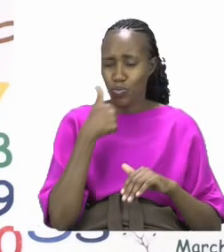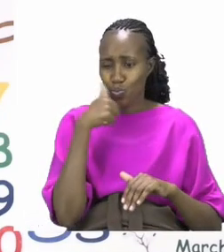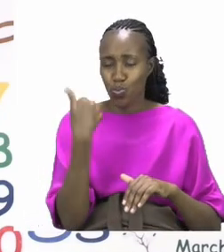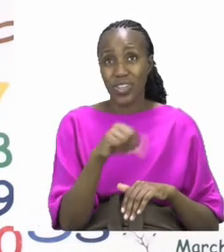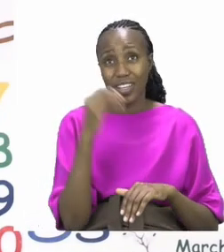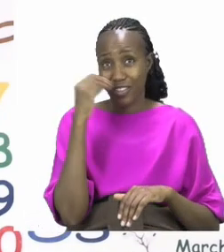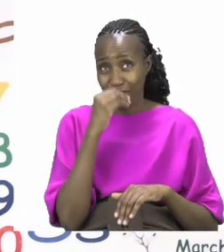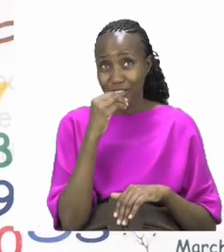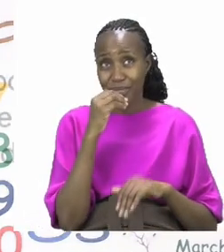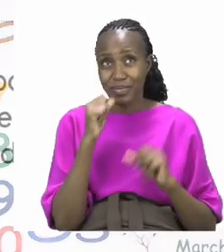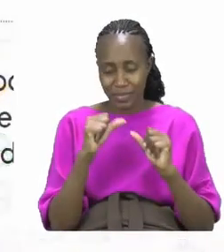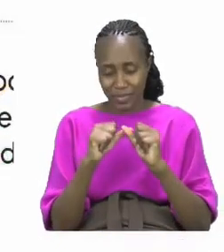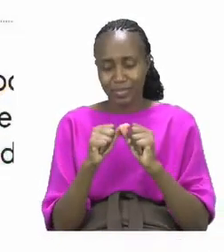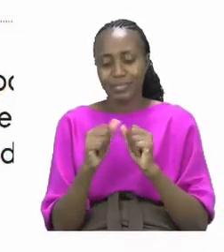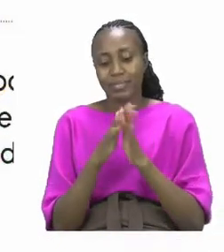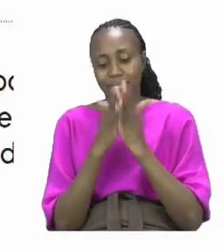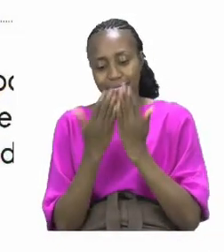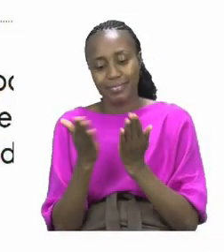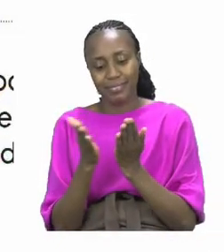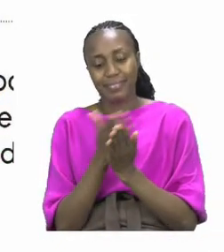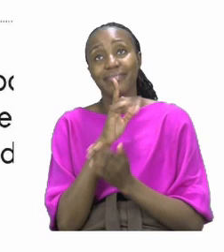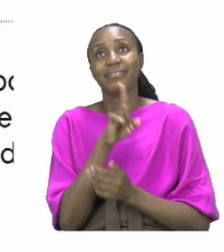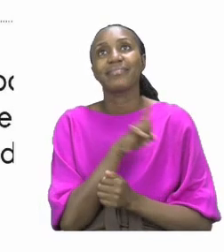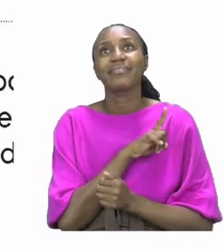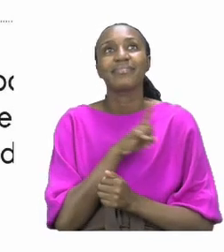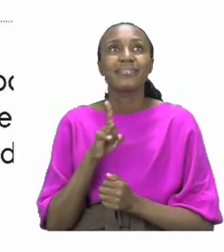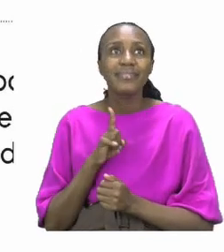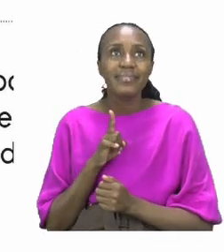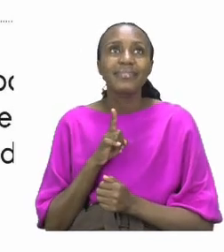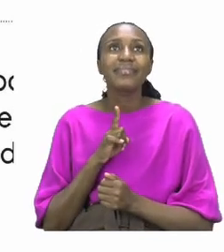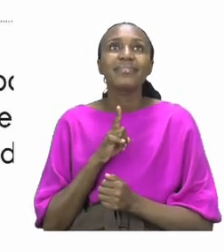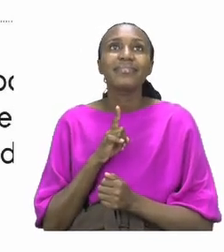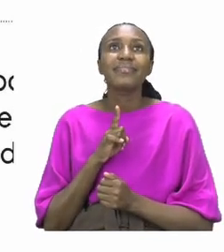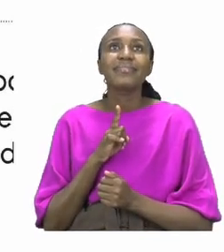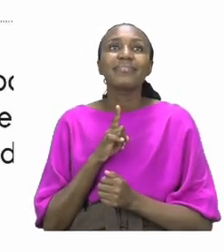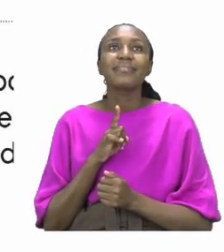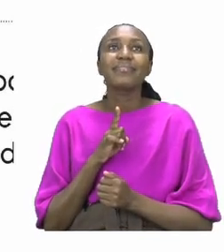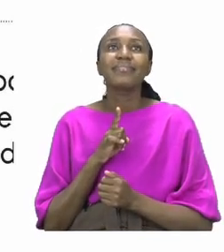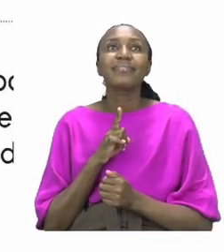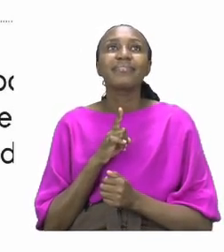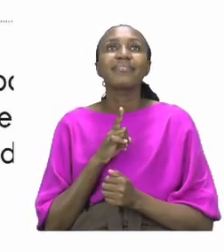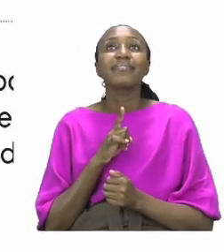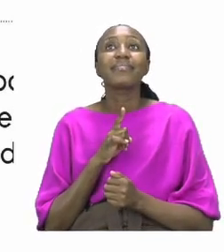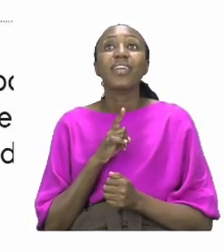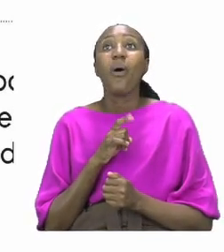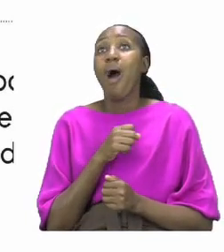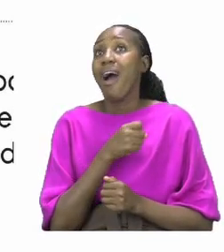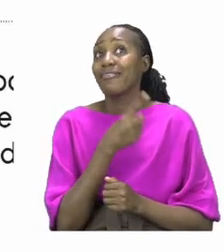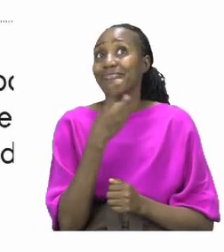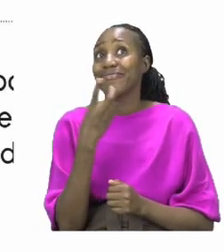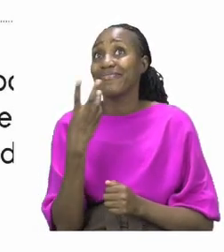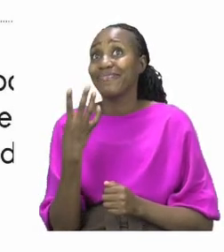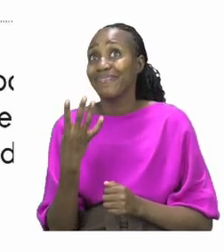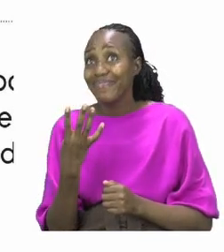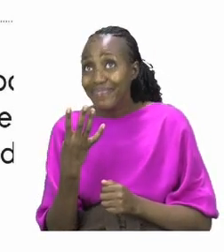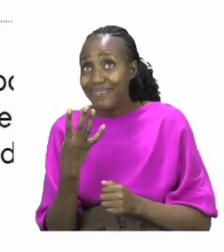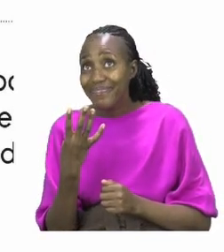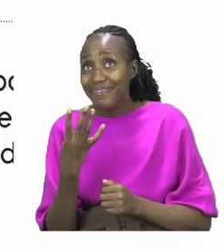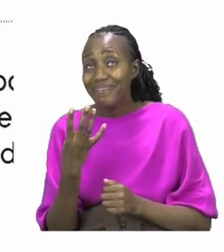move on to the next page, page 11. On page 11, we are doing problem-solving